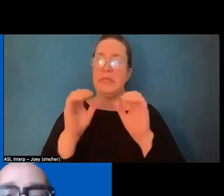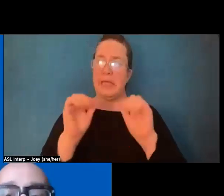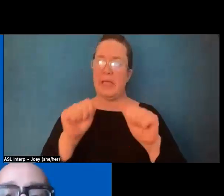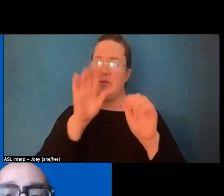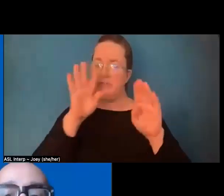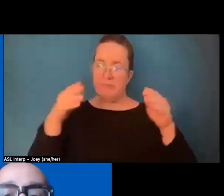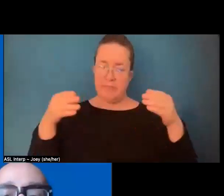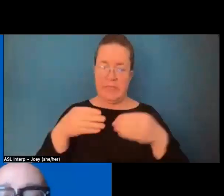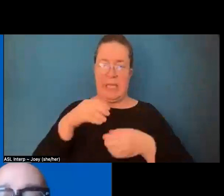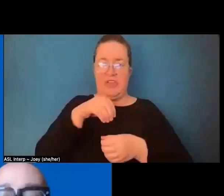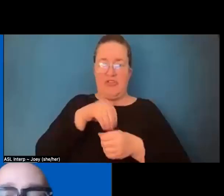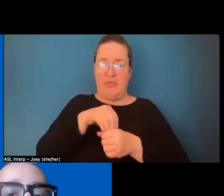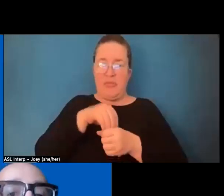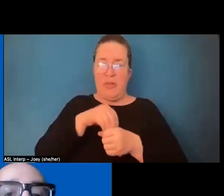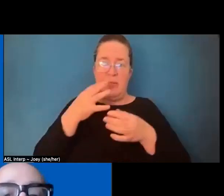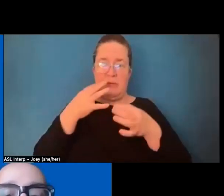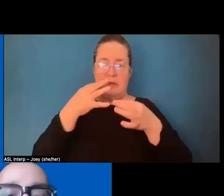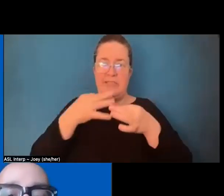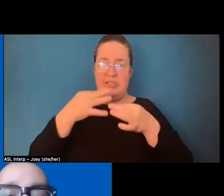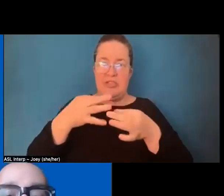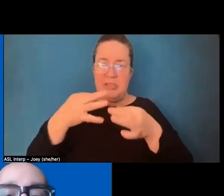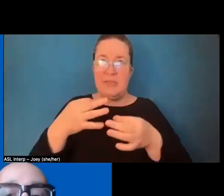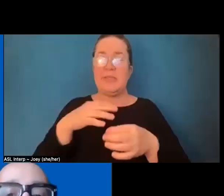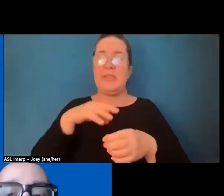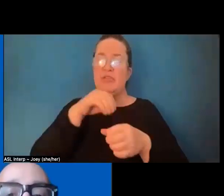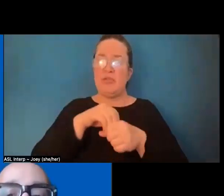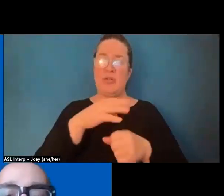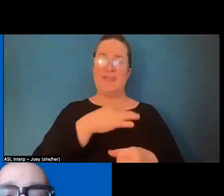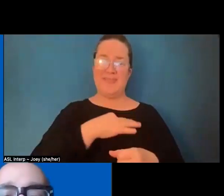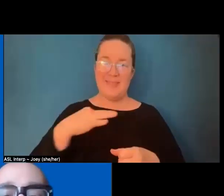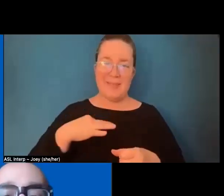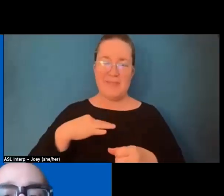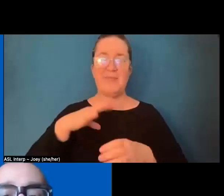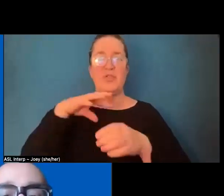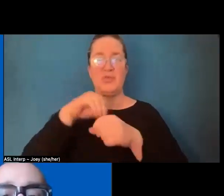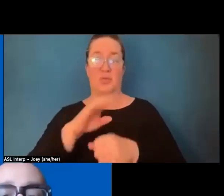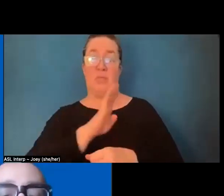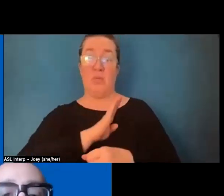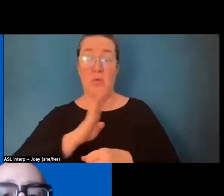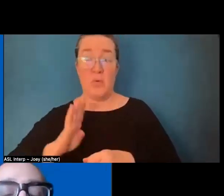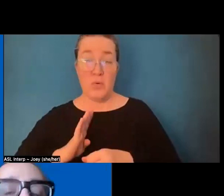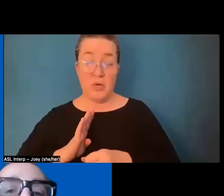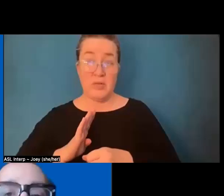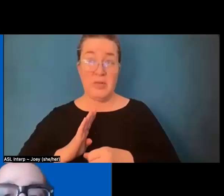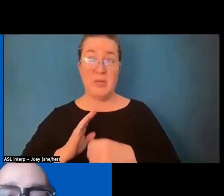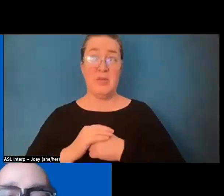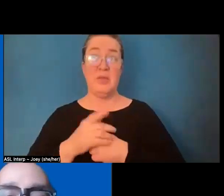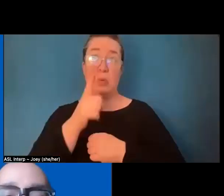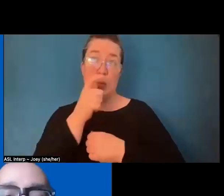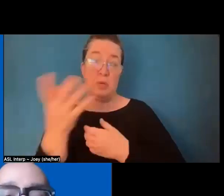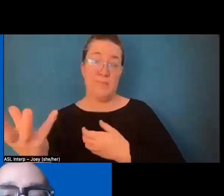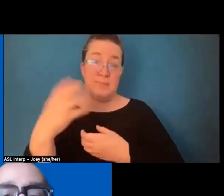making and their internal staff and board makeup would also be considered centering